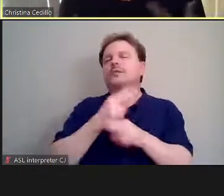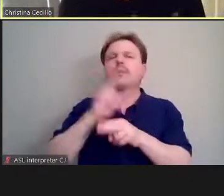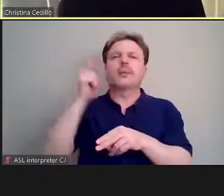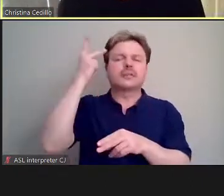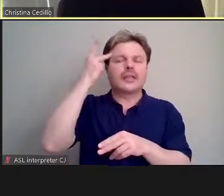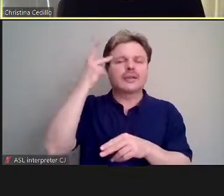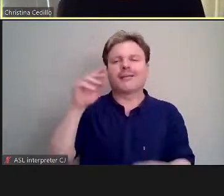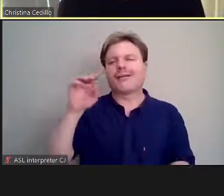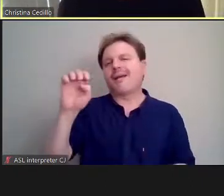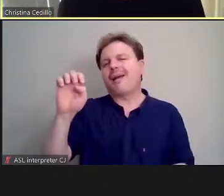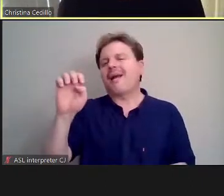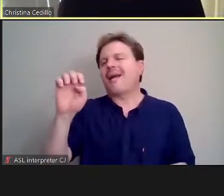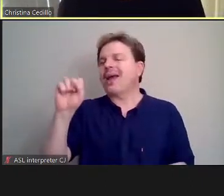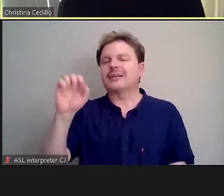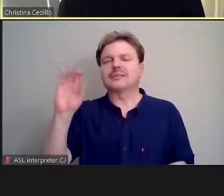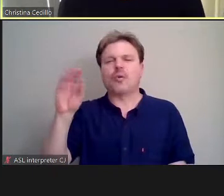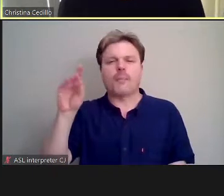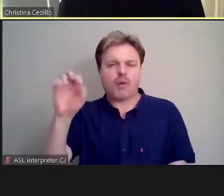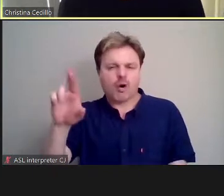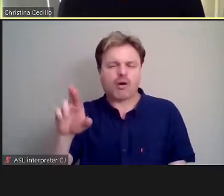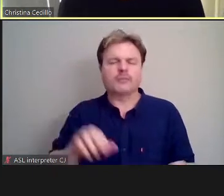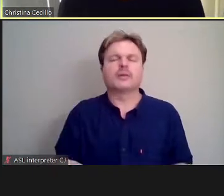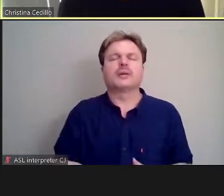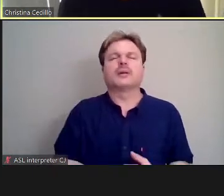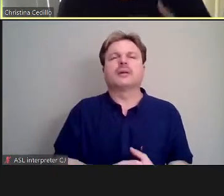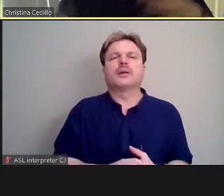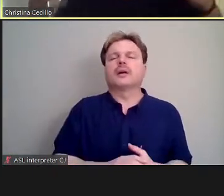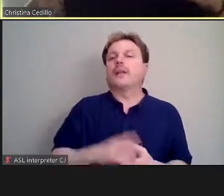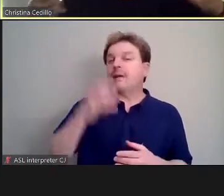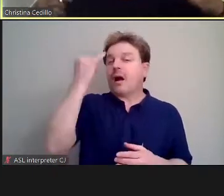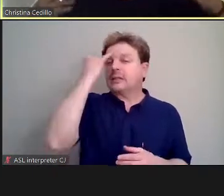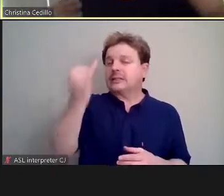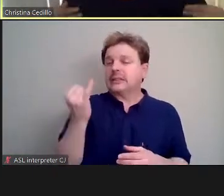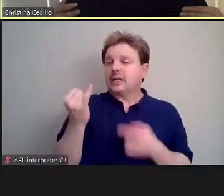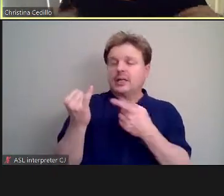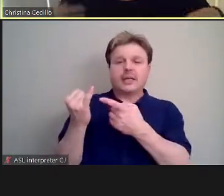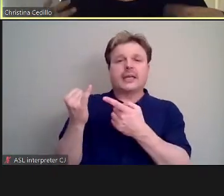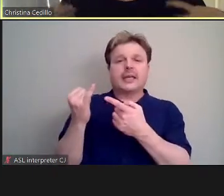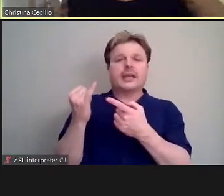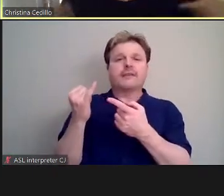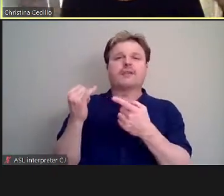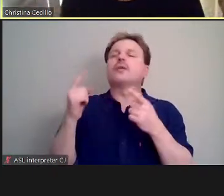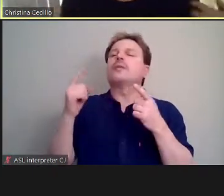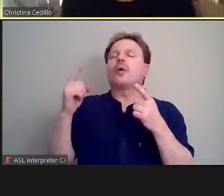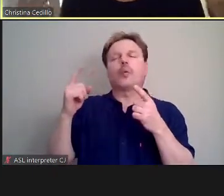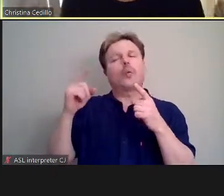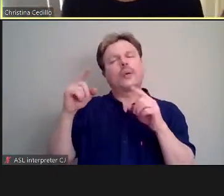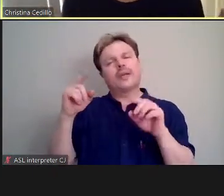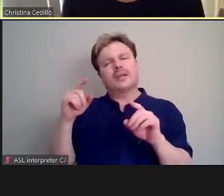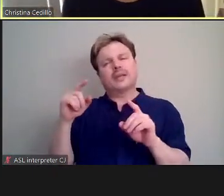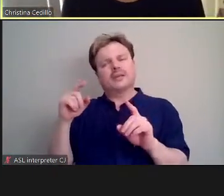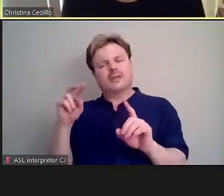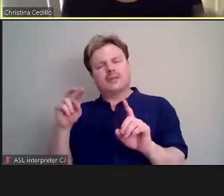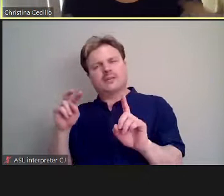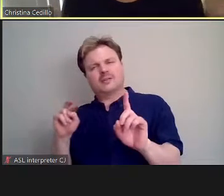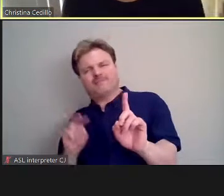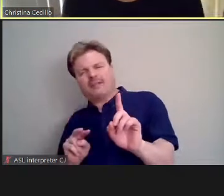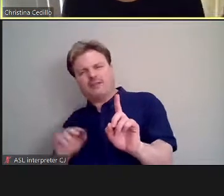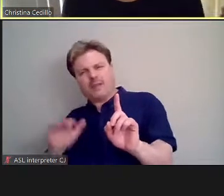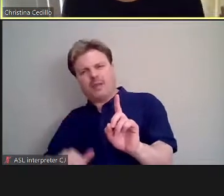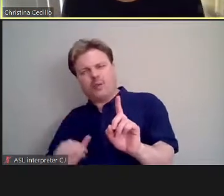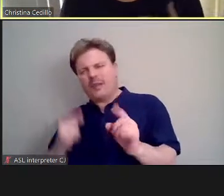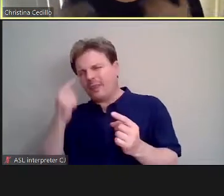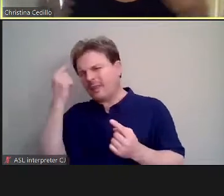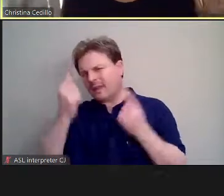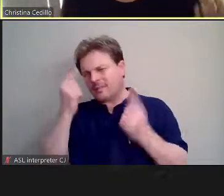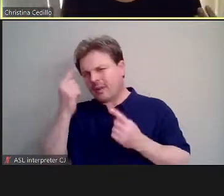Escobar. The idea is that when we orient from below, we think about the most vulnerable people within a